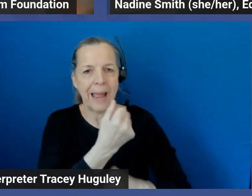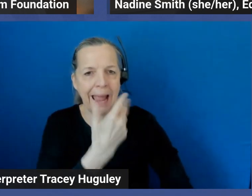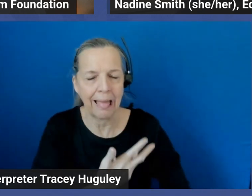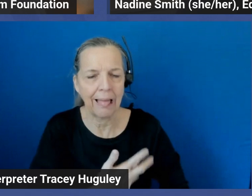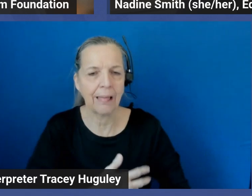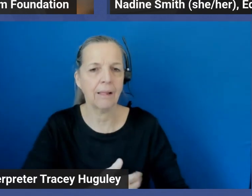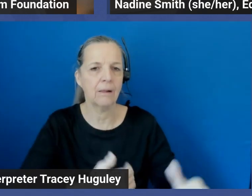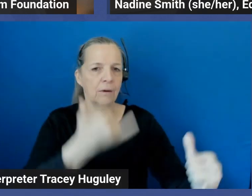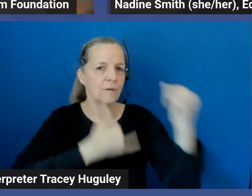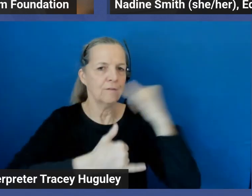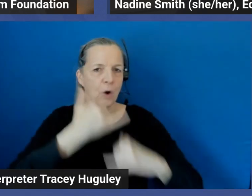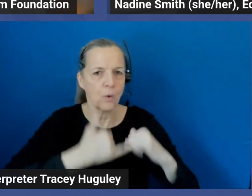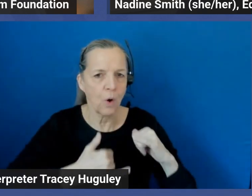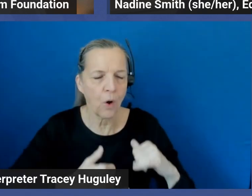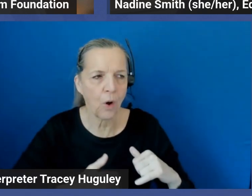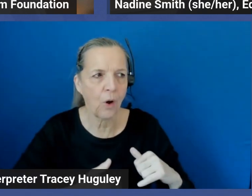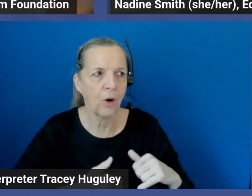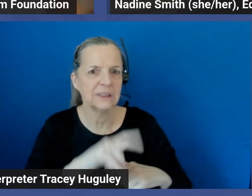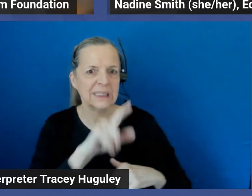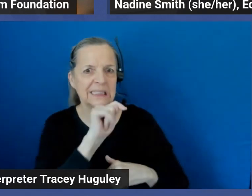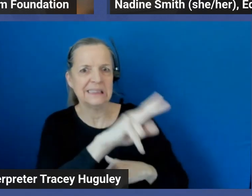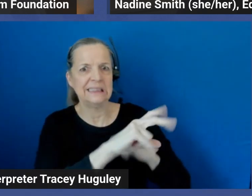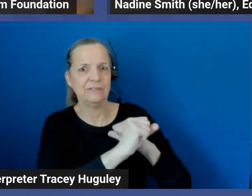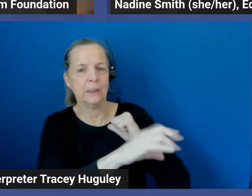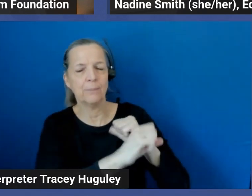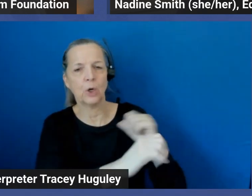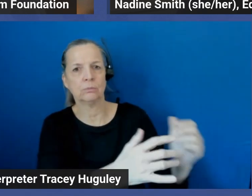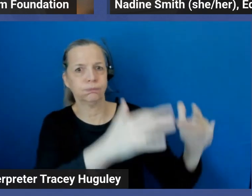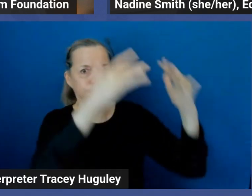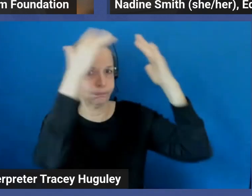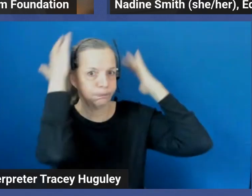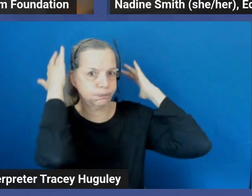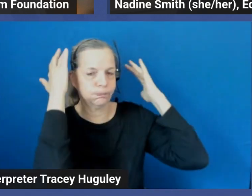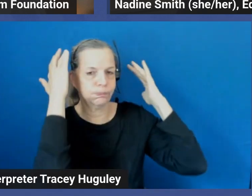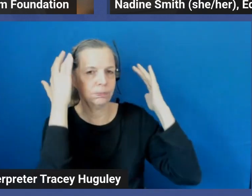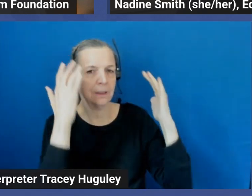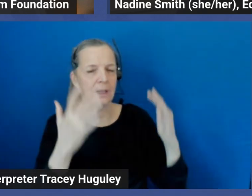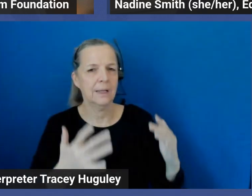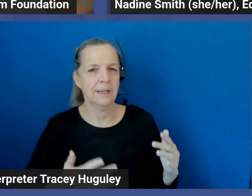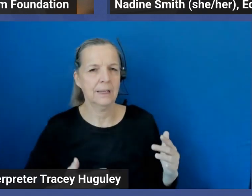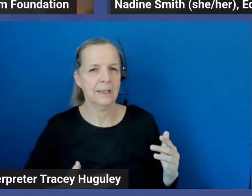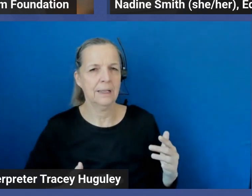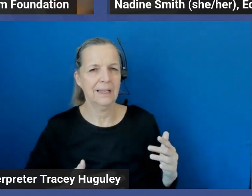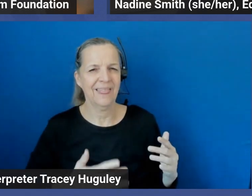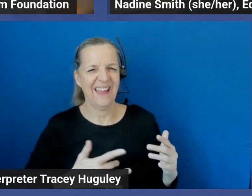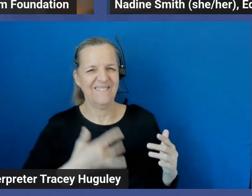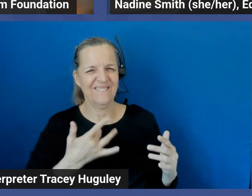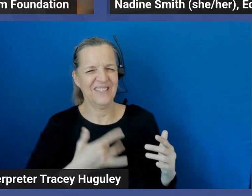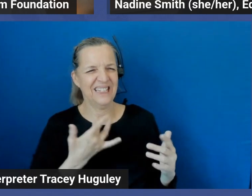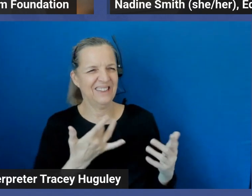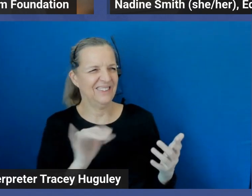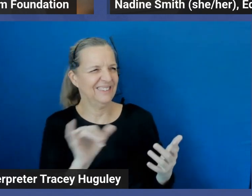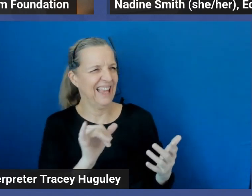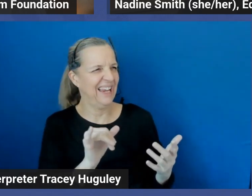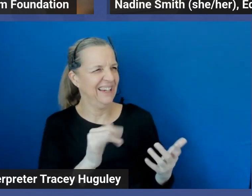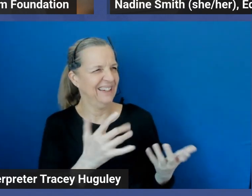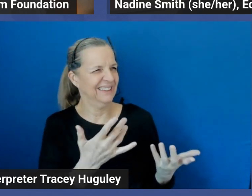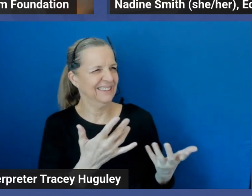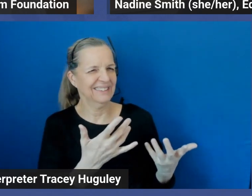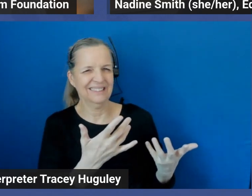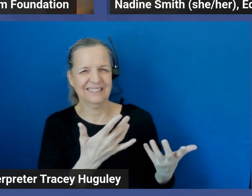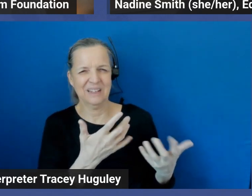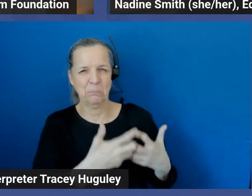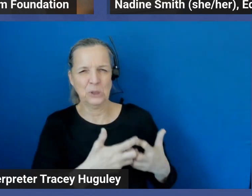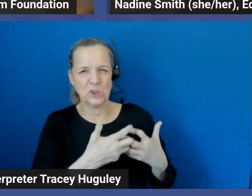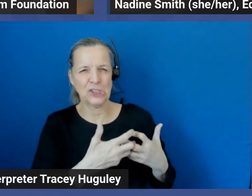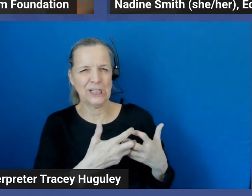much and you can't turn on the television without seeing commercials. But it all feels very transactional. You don't feel like you're part of a community. And I